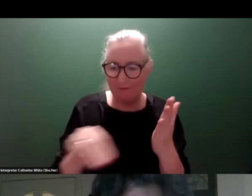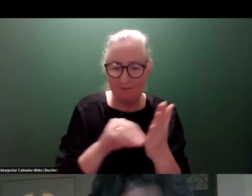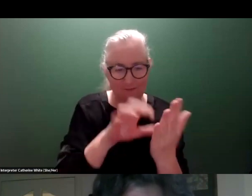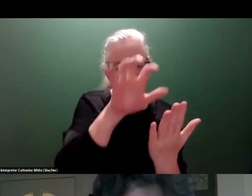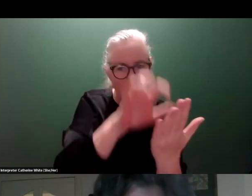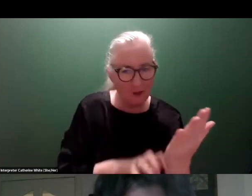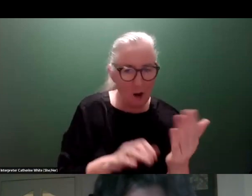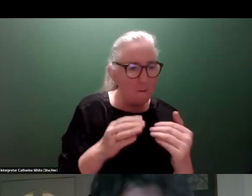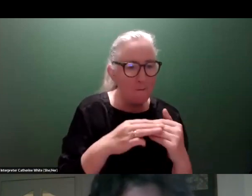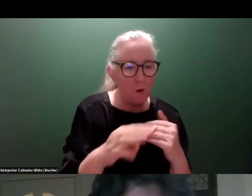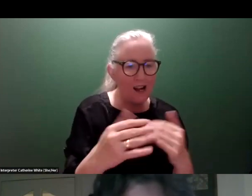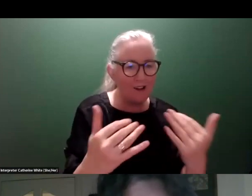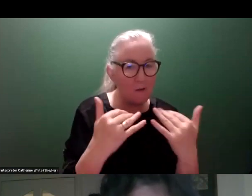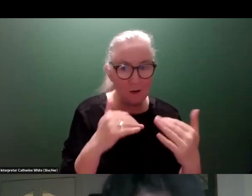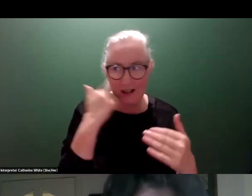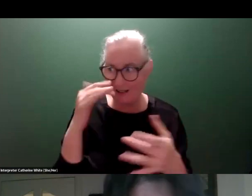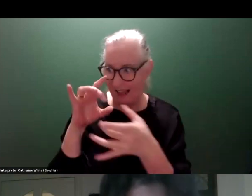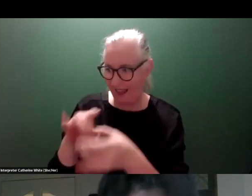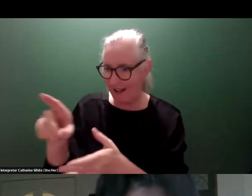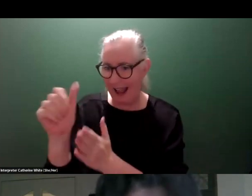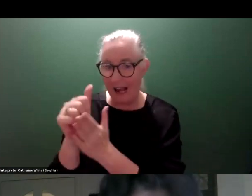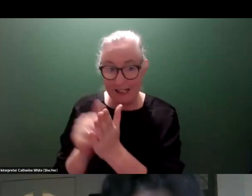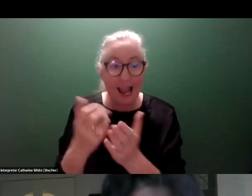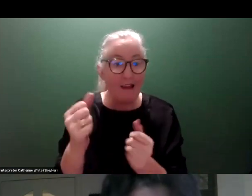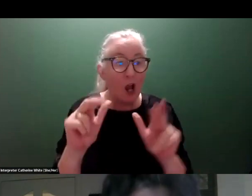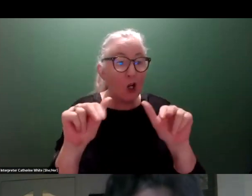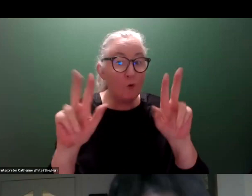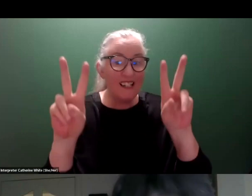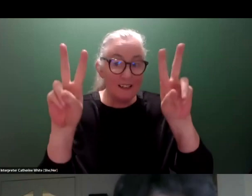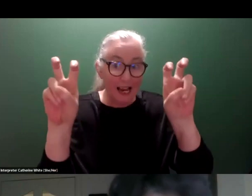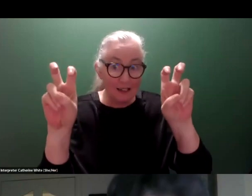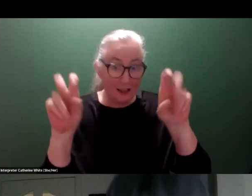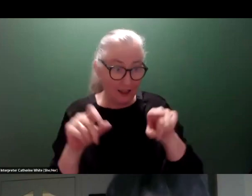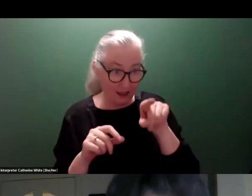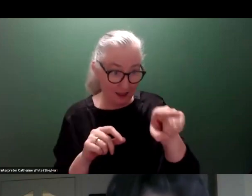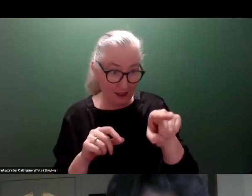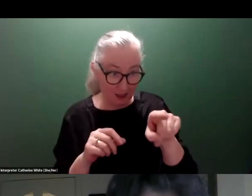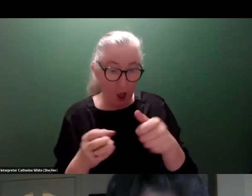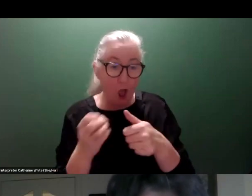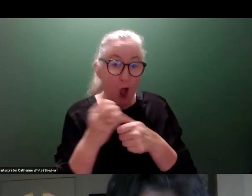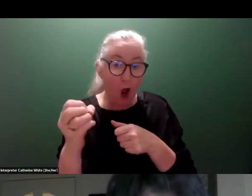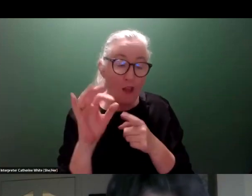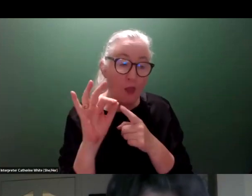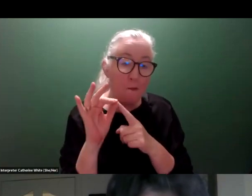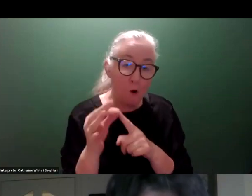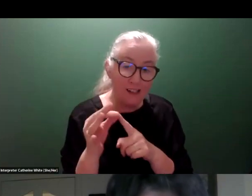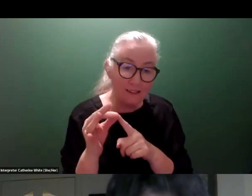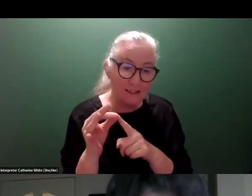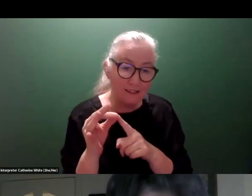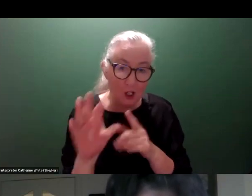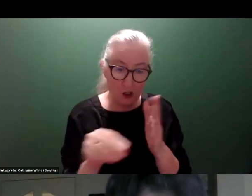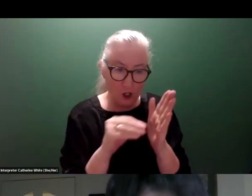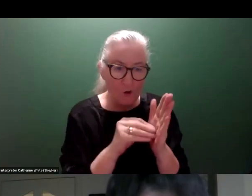further information based on the Act. There is a new title here. And the other point which we note